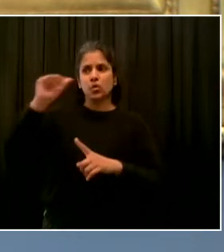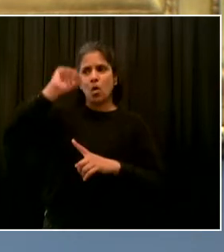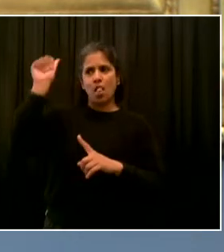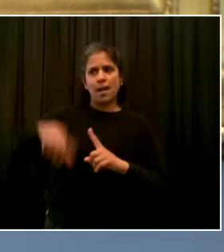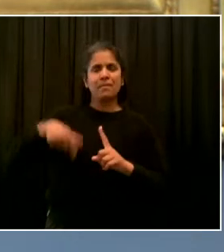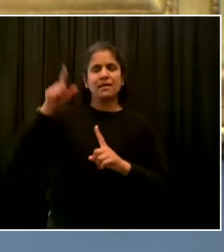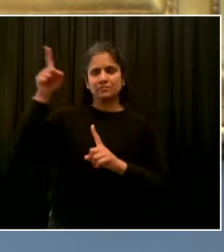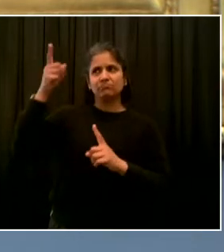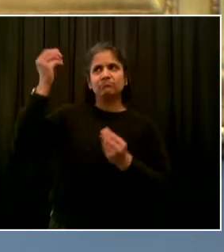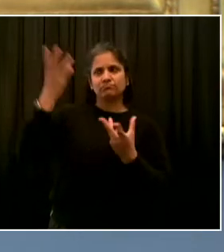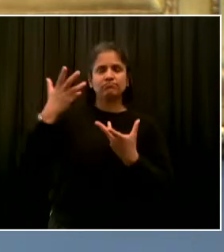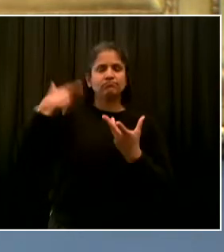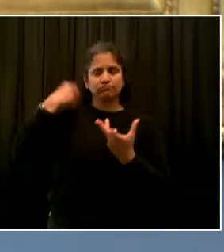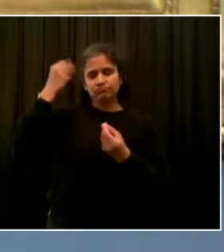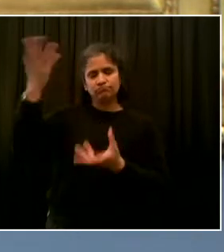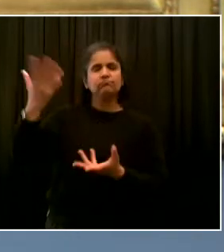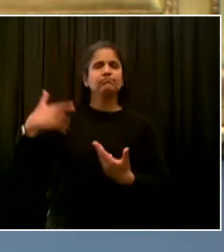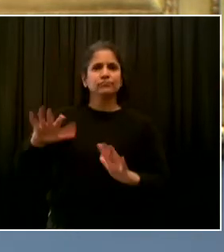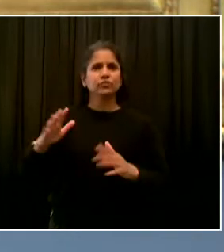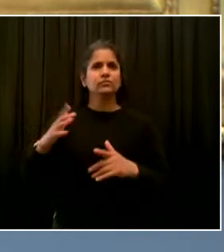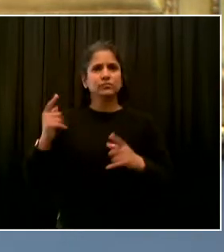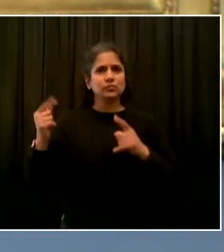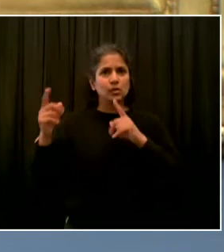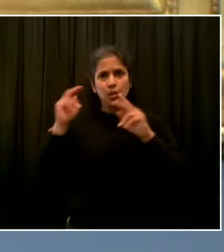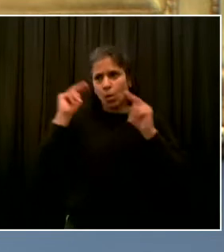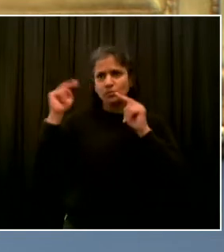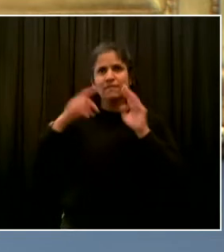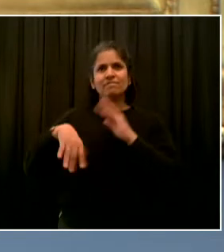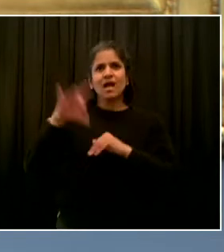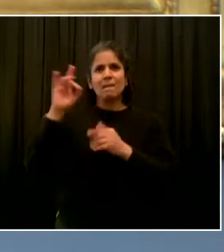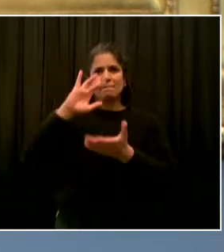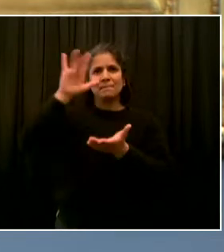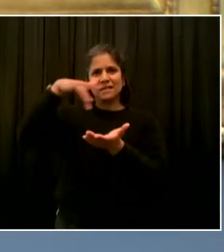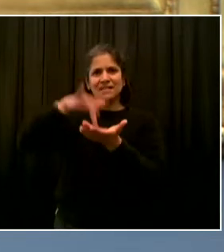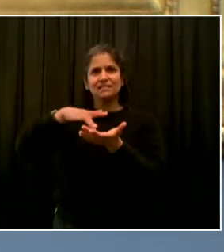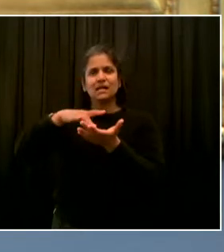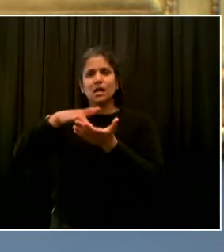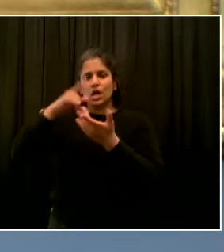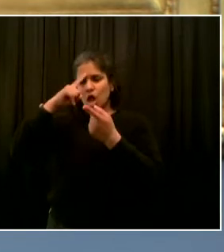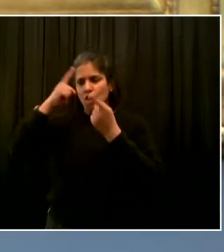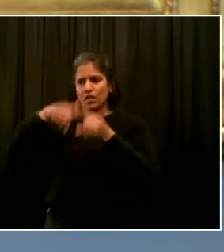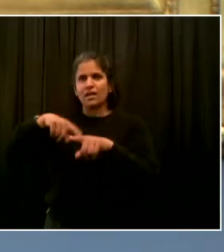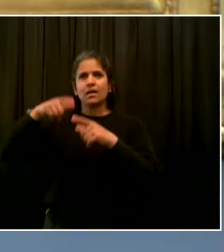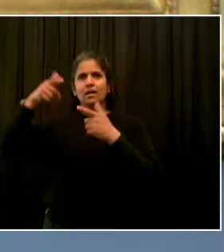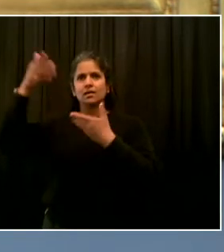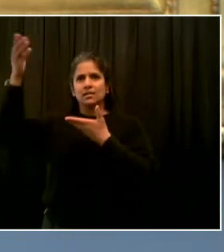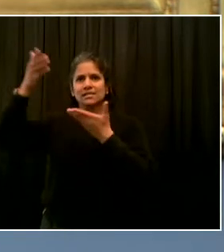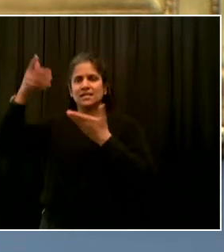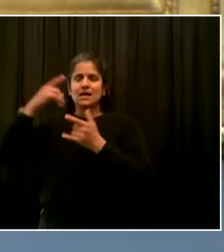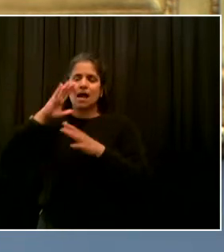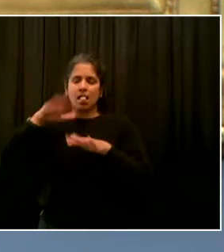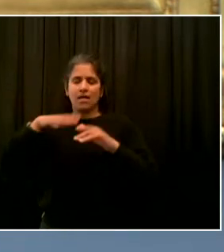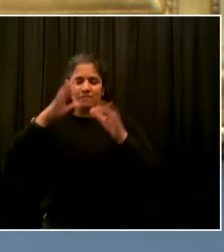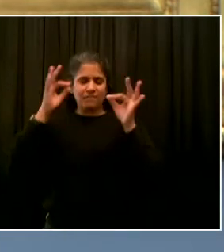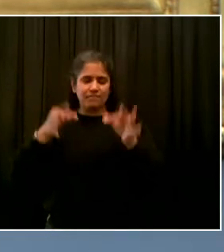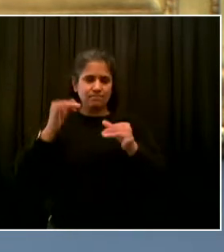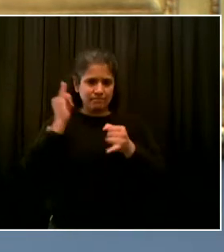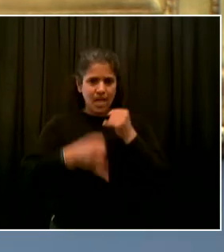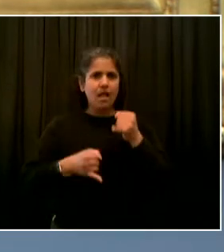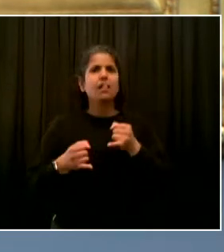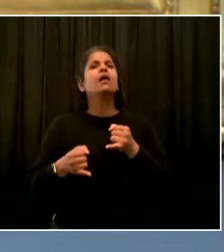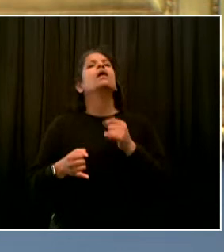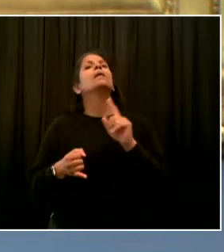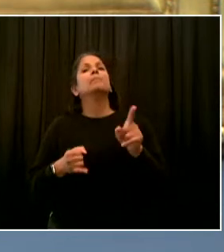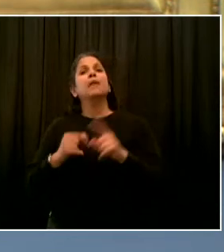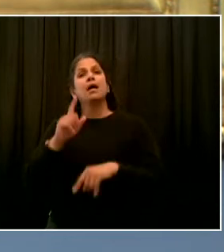you negotiate, you try to find a middle ground, and I don't know what the final product is going to be. But I do know they're talking about earned income